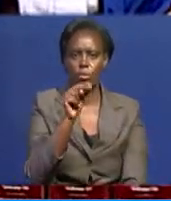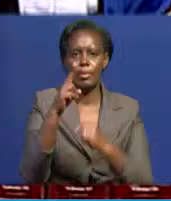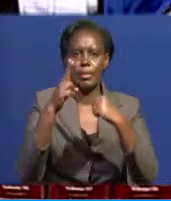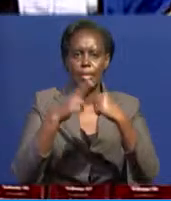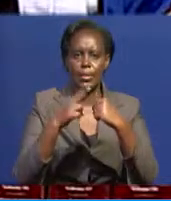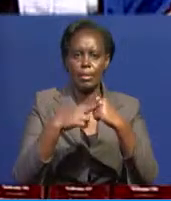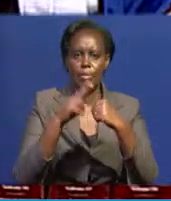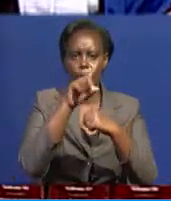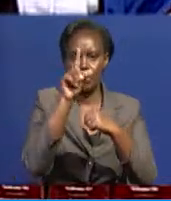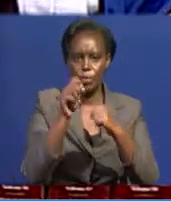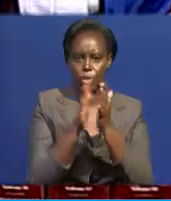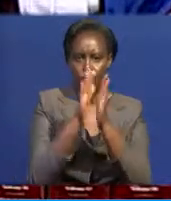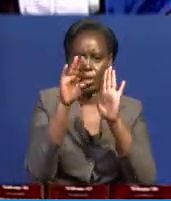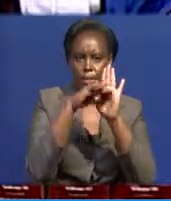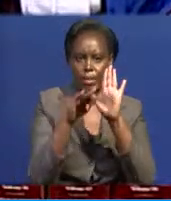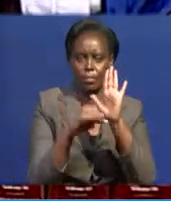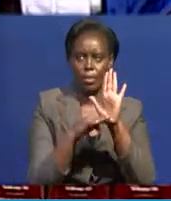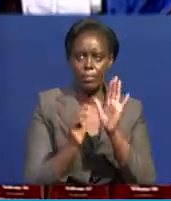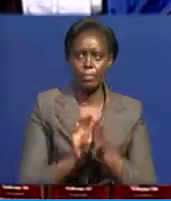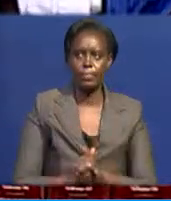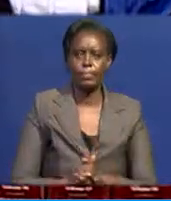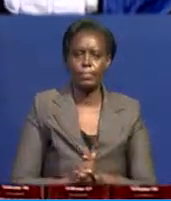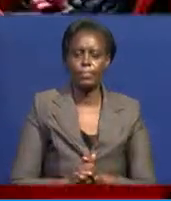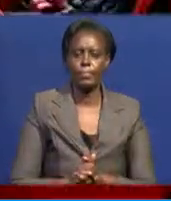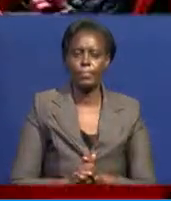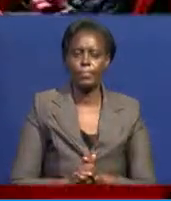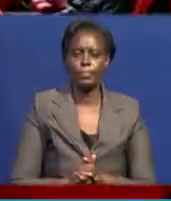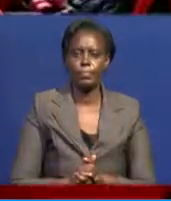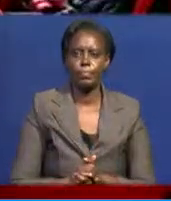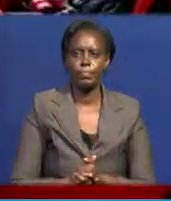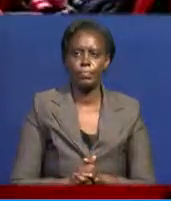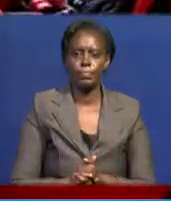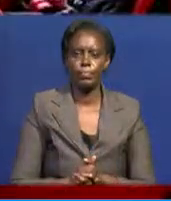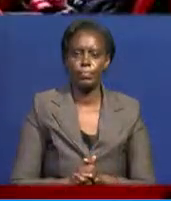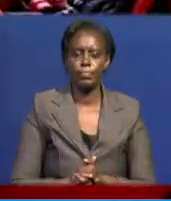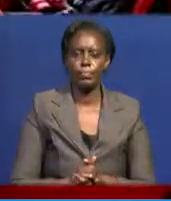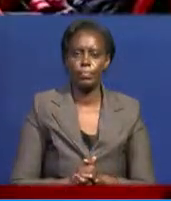seven, questions and statements.